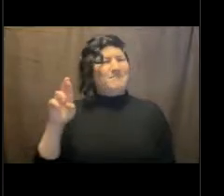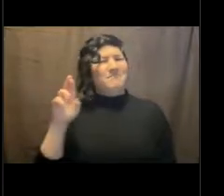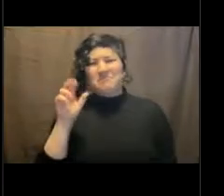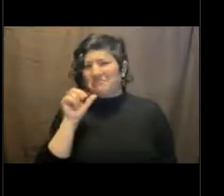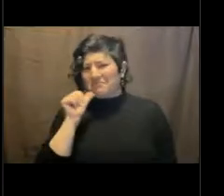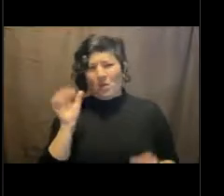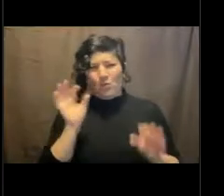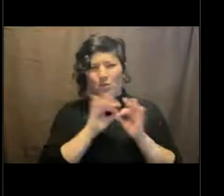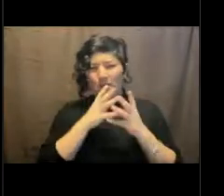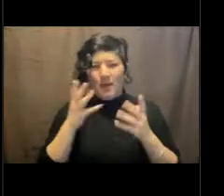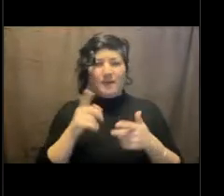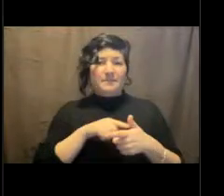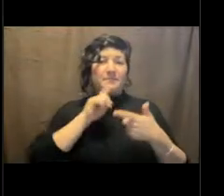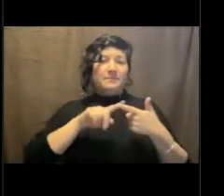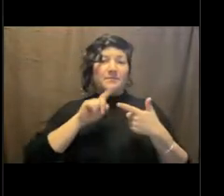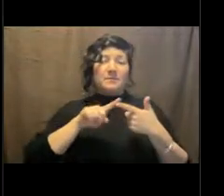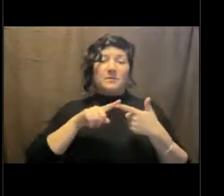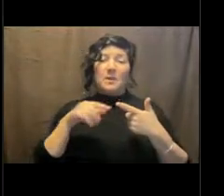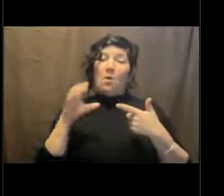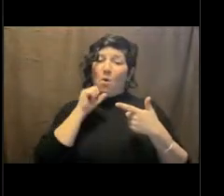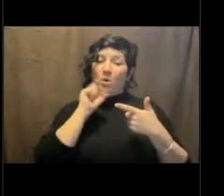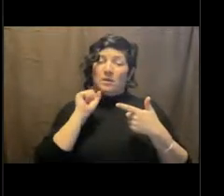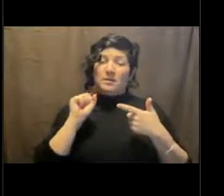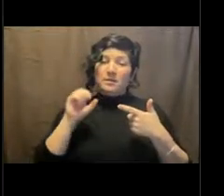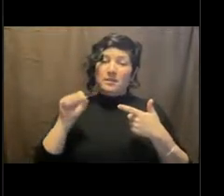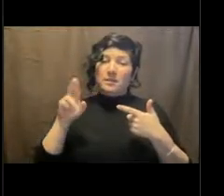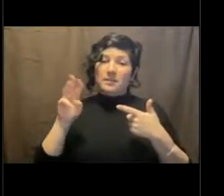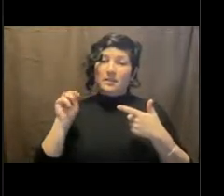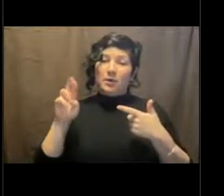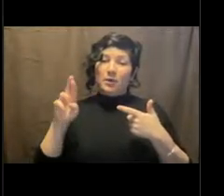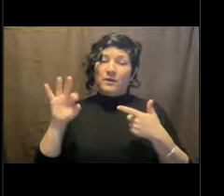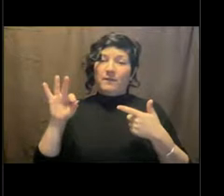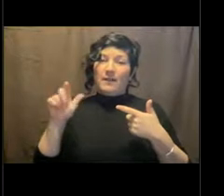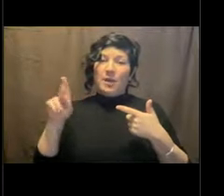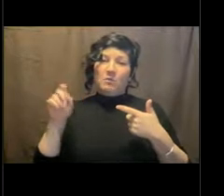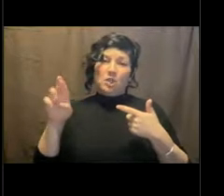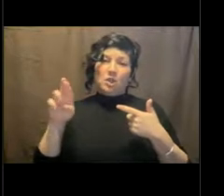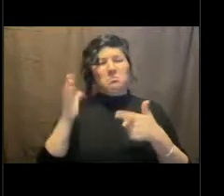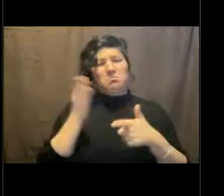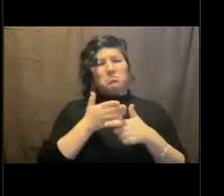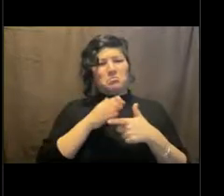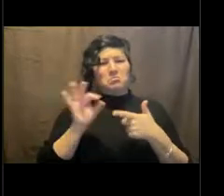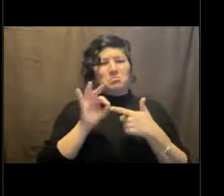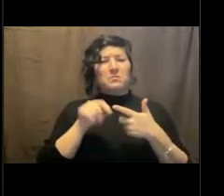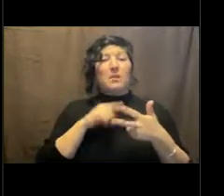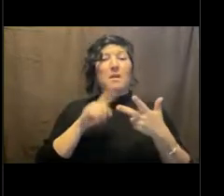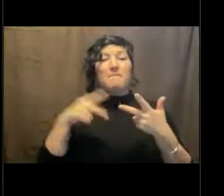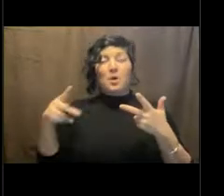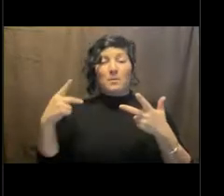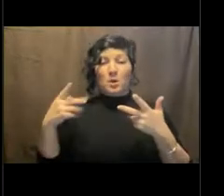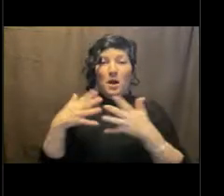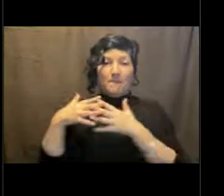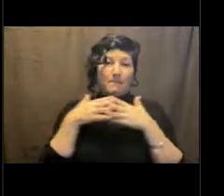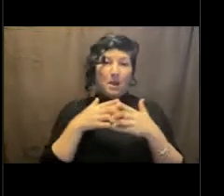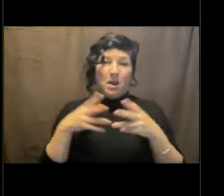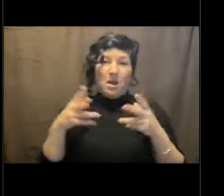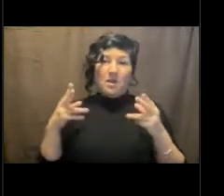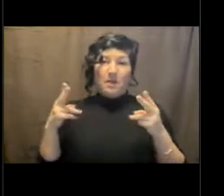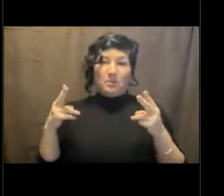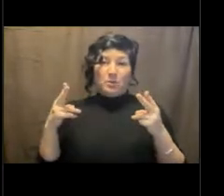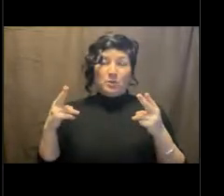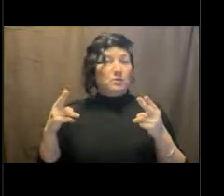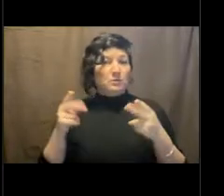middle is summer flounder, also known as fluke, which is kind of a moderate valued fish. And then the purple is American lobster, which is a highly